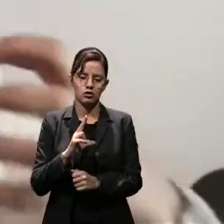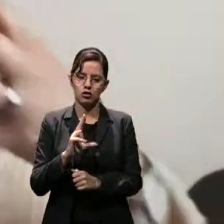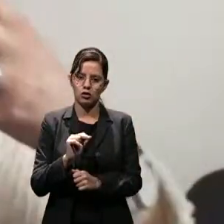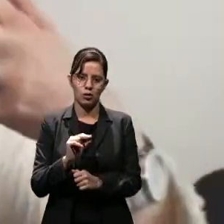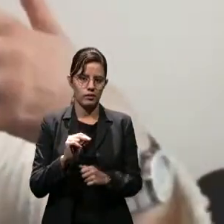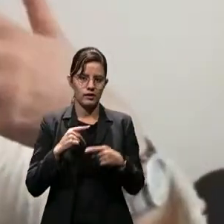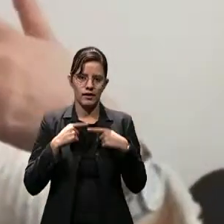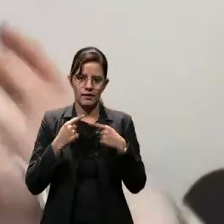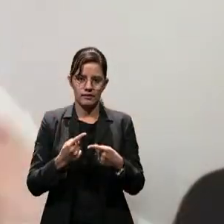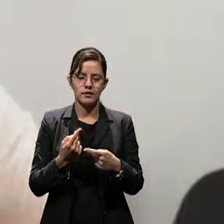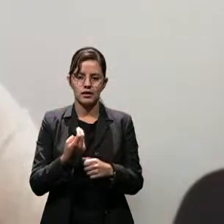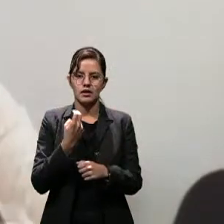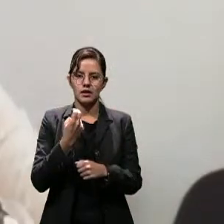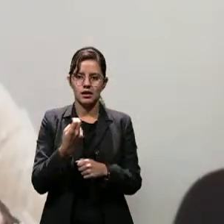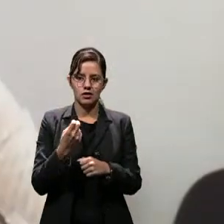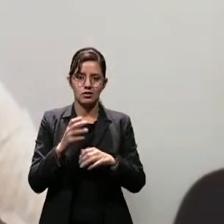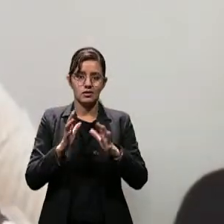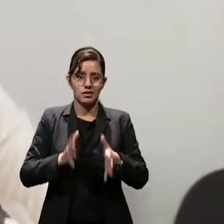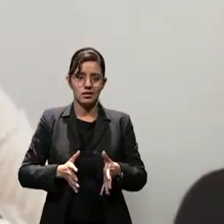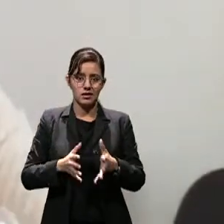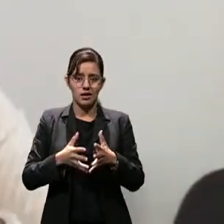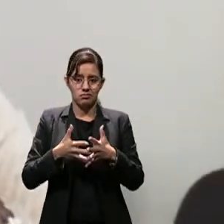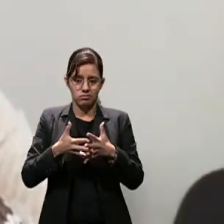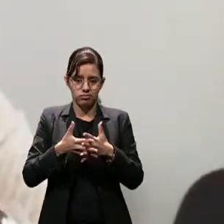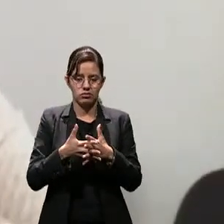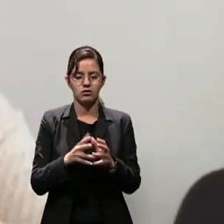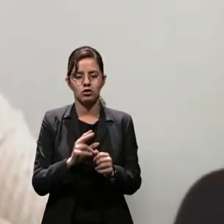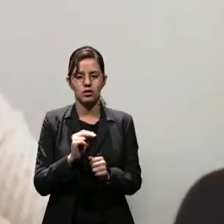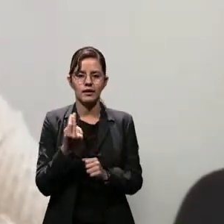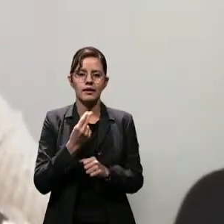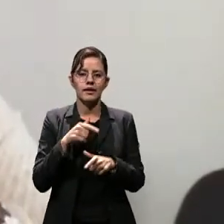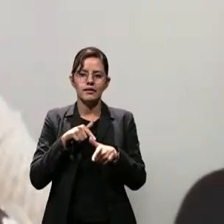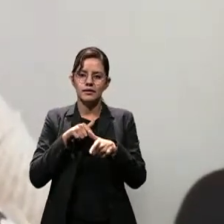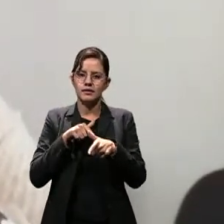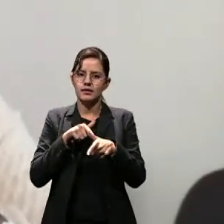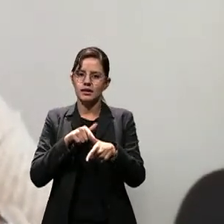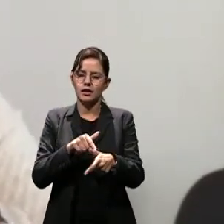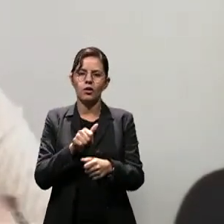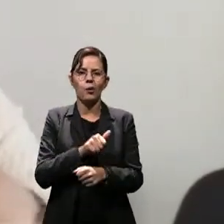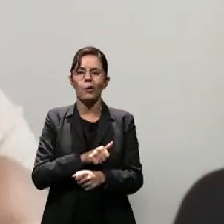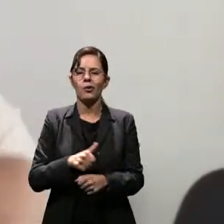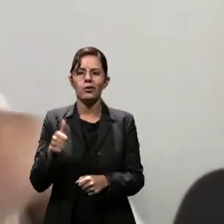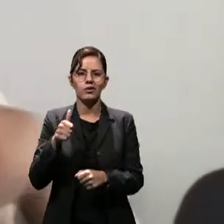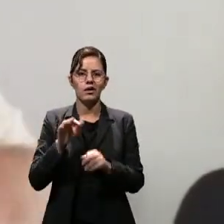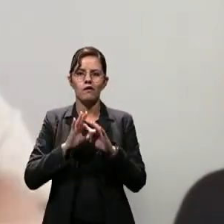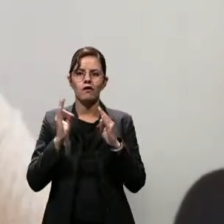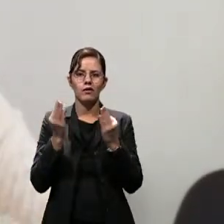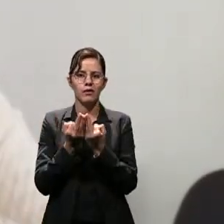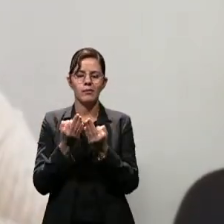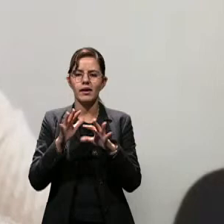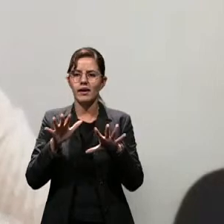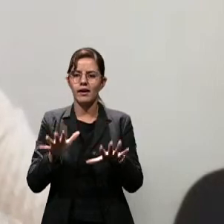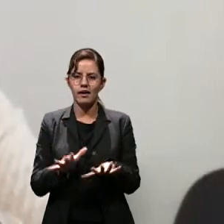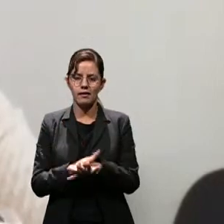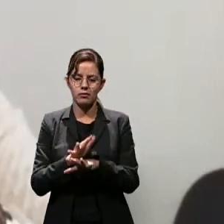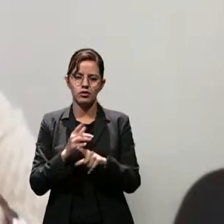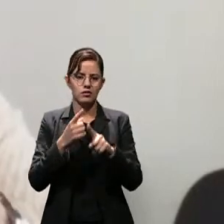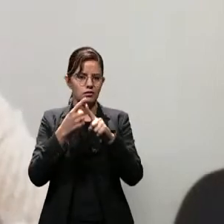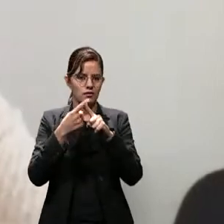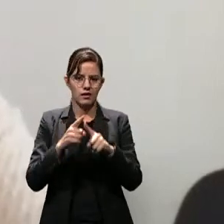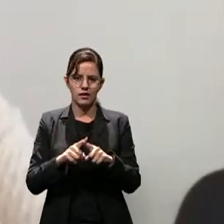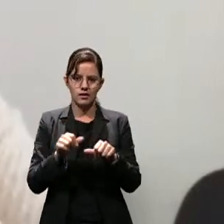be strong, permanent. It's not going to be rooted if we do not link it